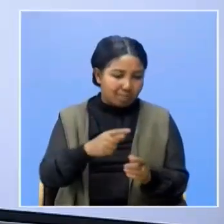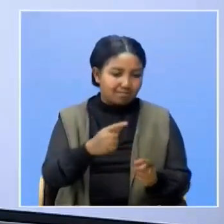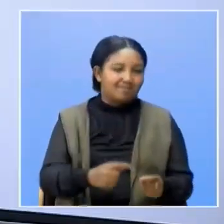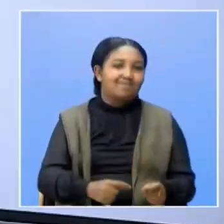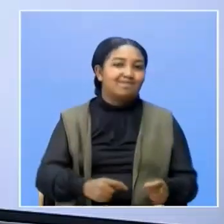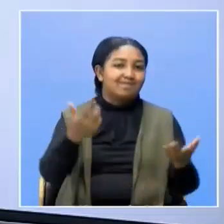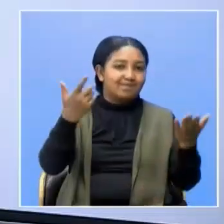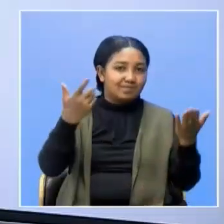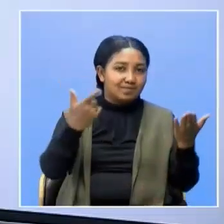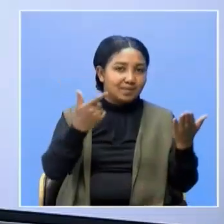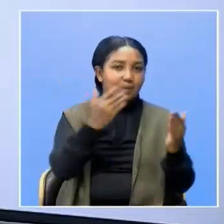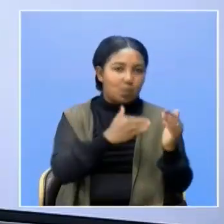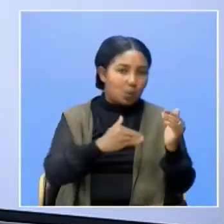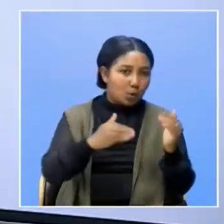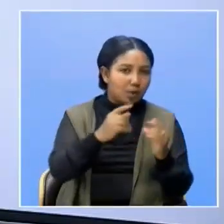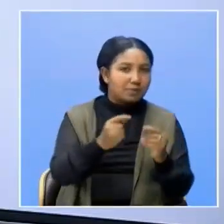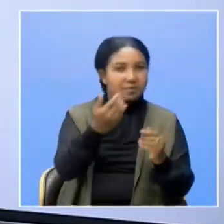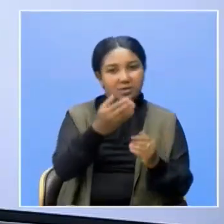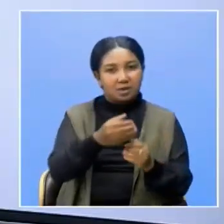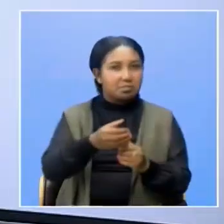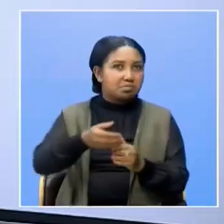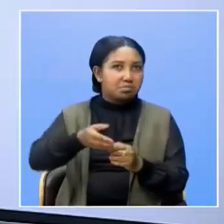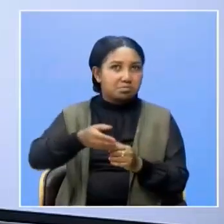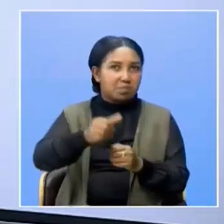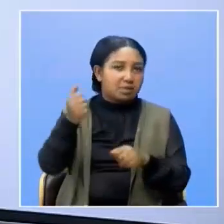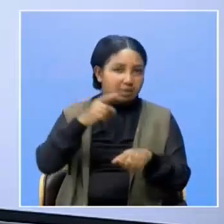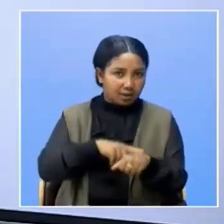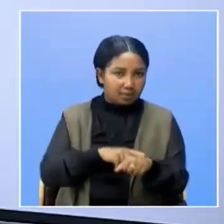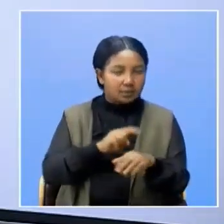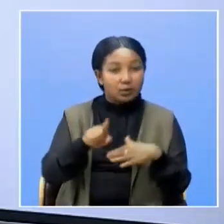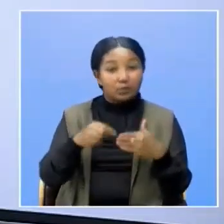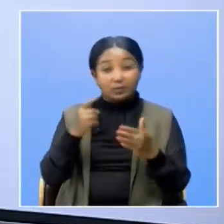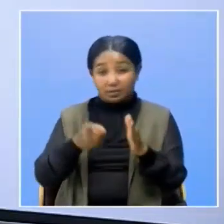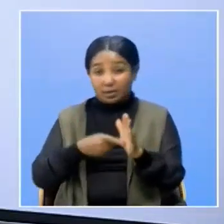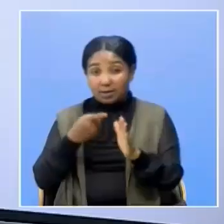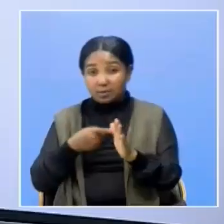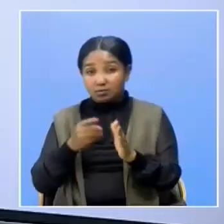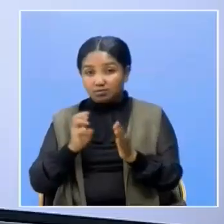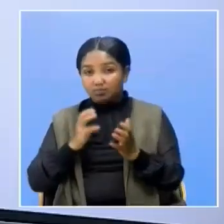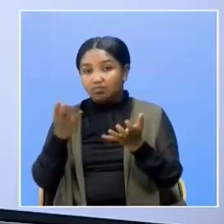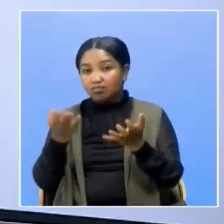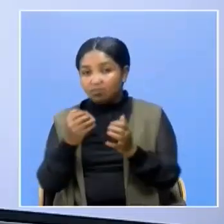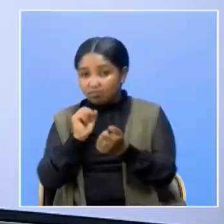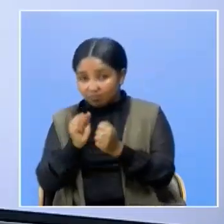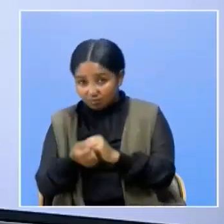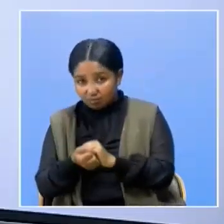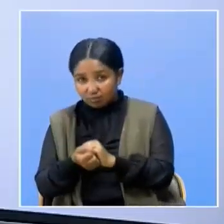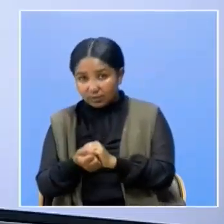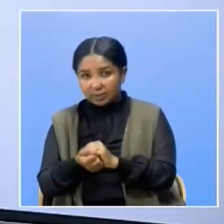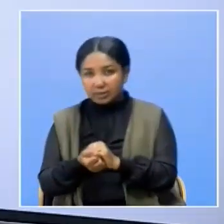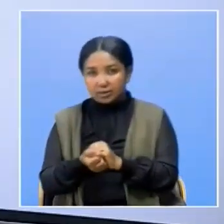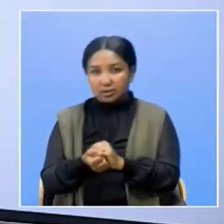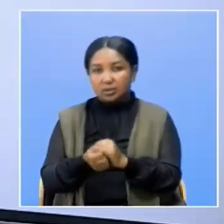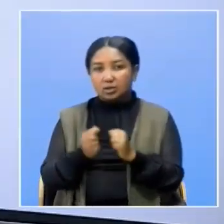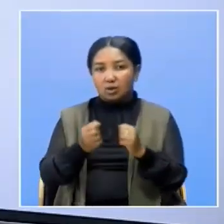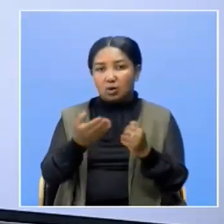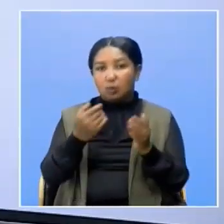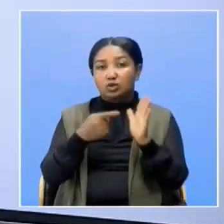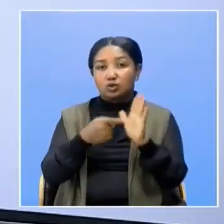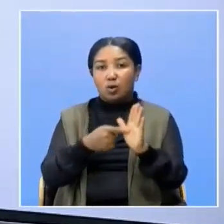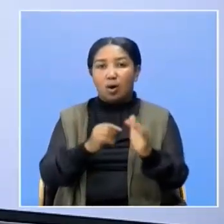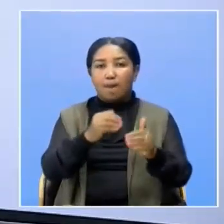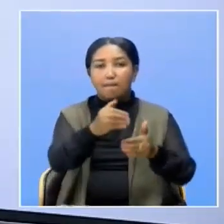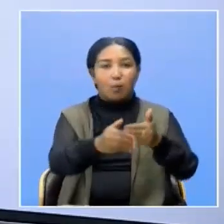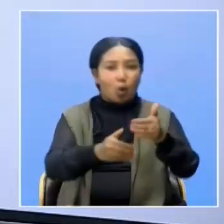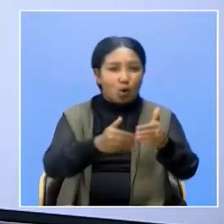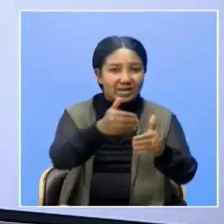more expensive than the other days. So, sometimes when we want to change, or when we want to show a progress